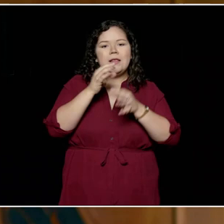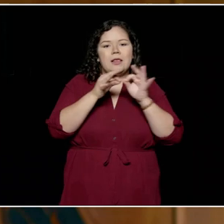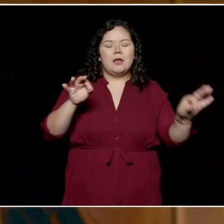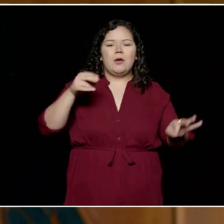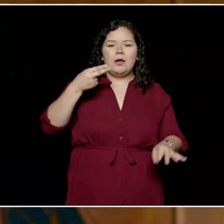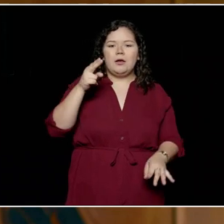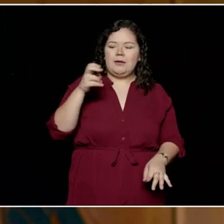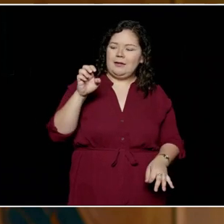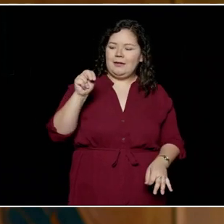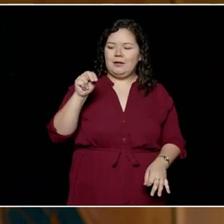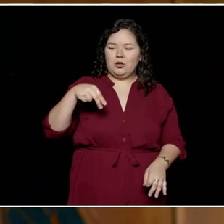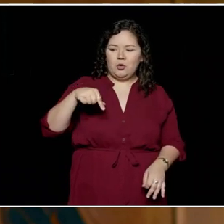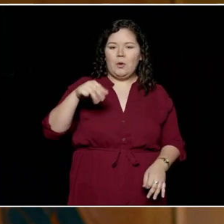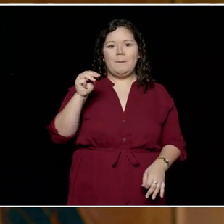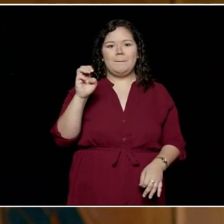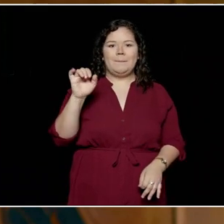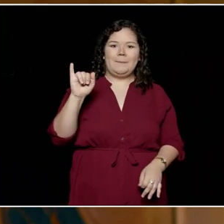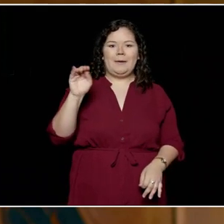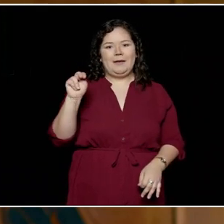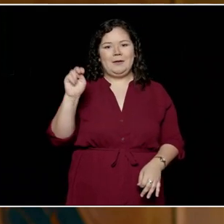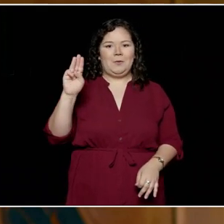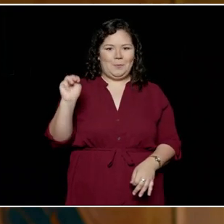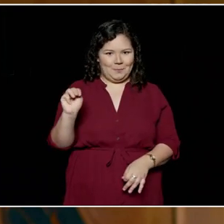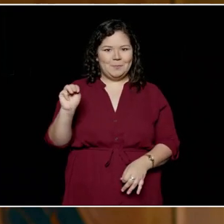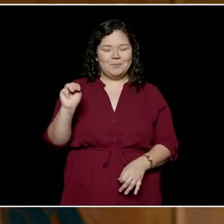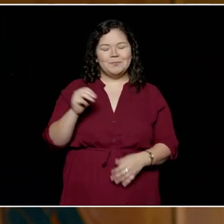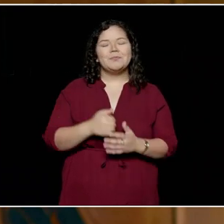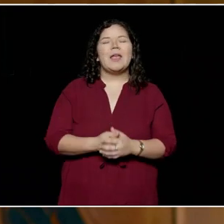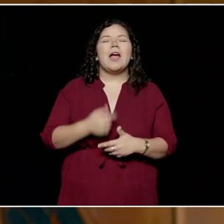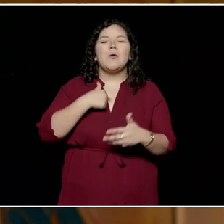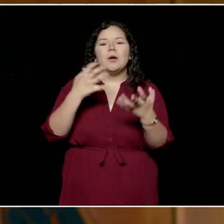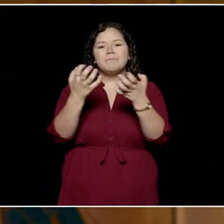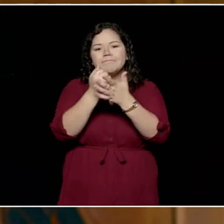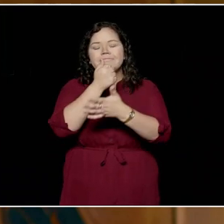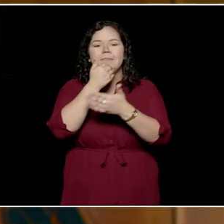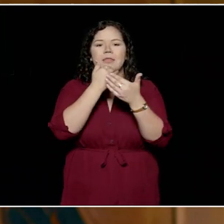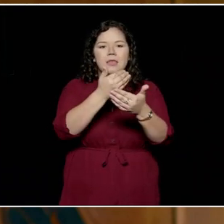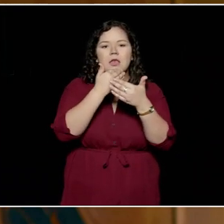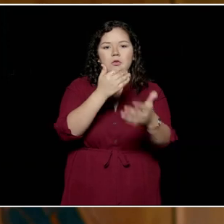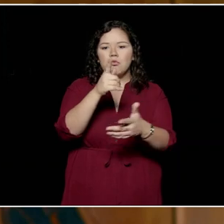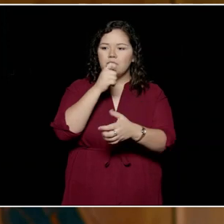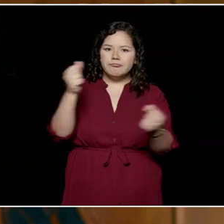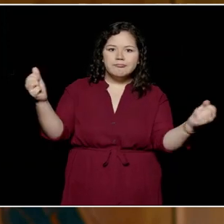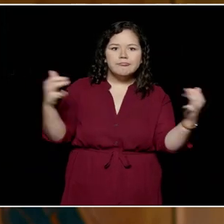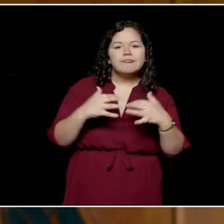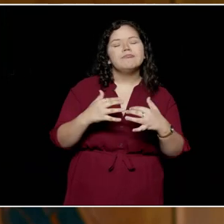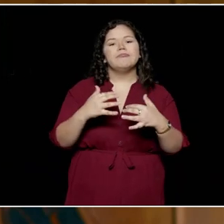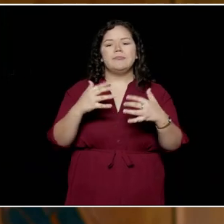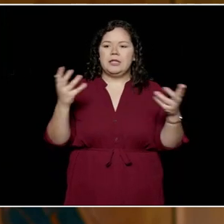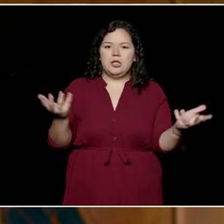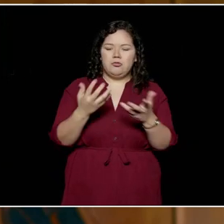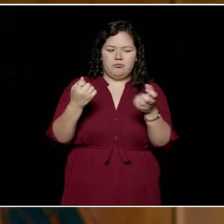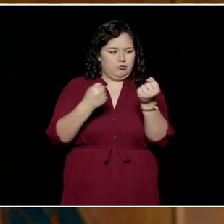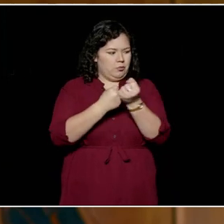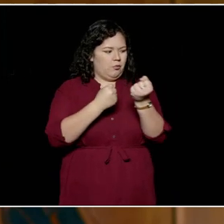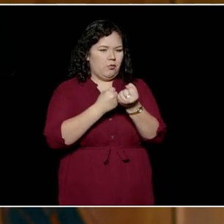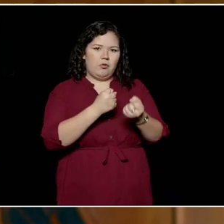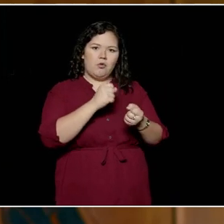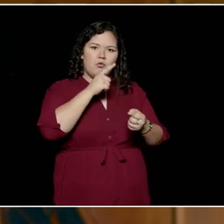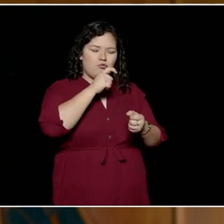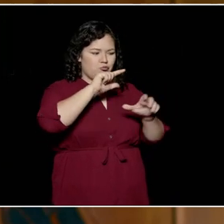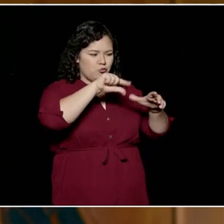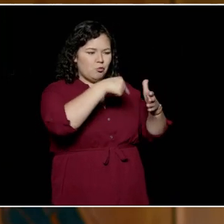thank you to everyone that's here in support of our